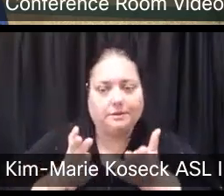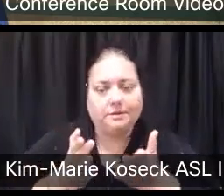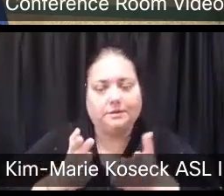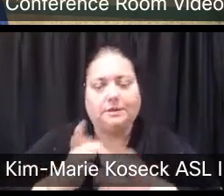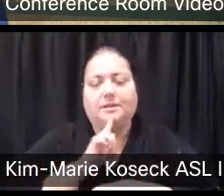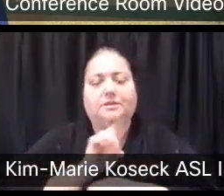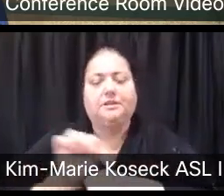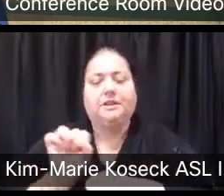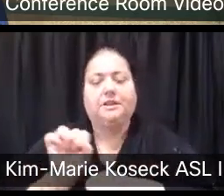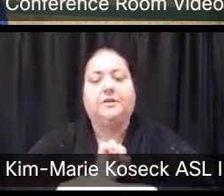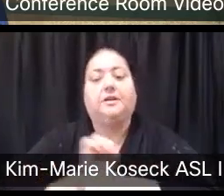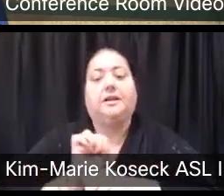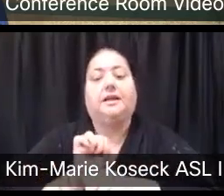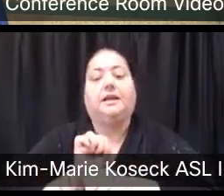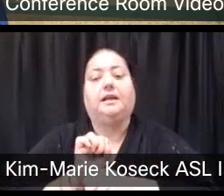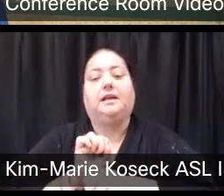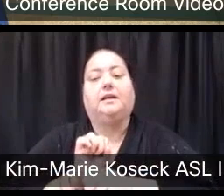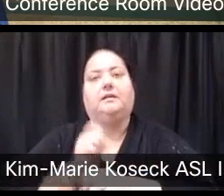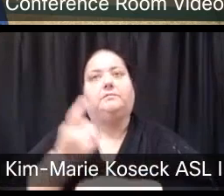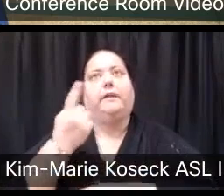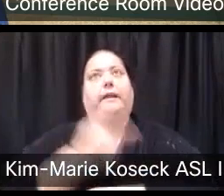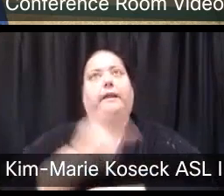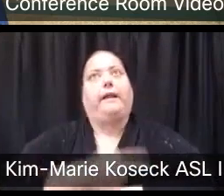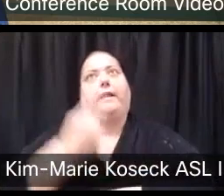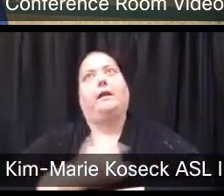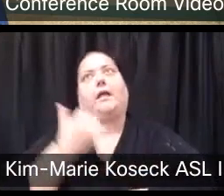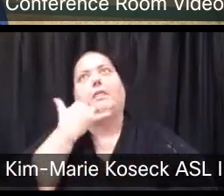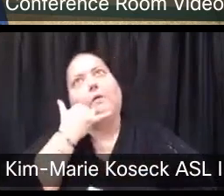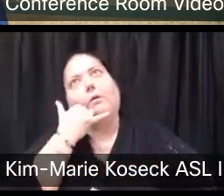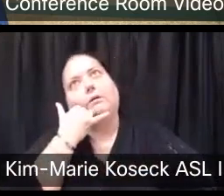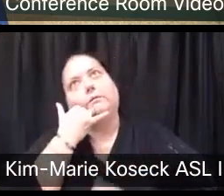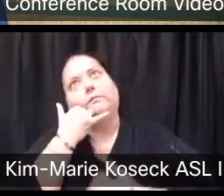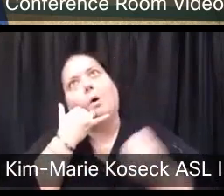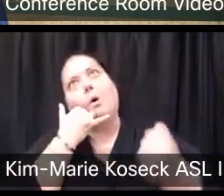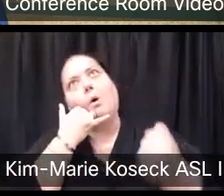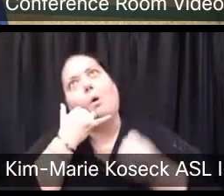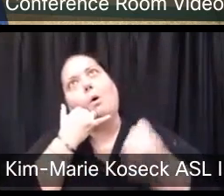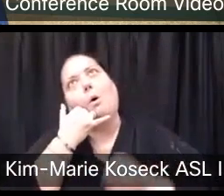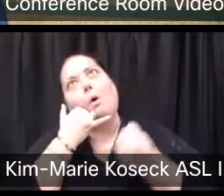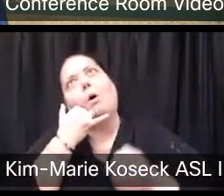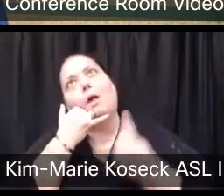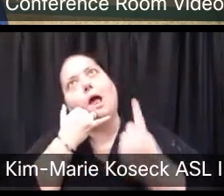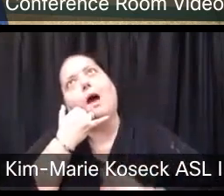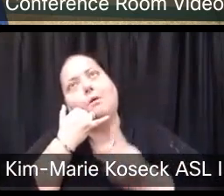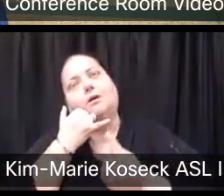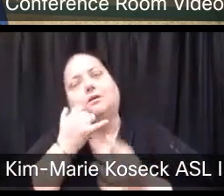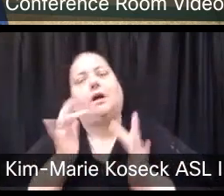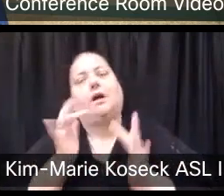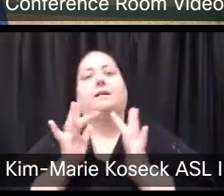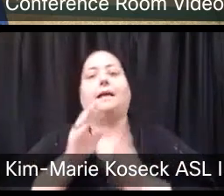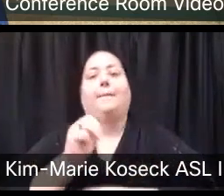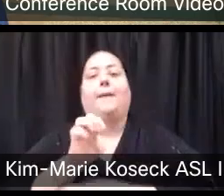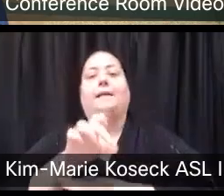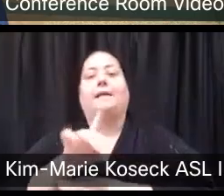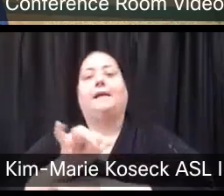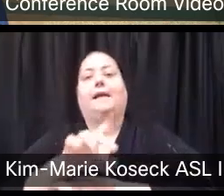literally takes days and days of sitting on the phone, on hold on the phone for hours to get a hold of Medicaid. Mail